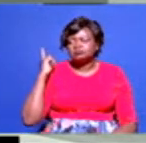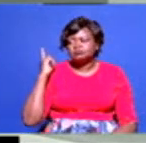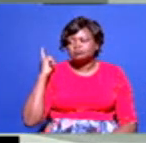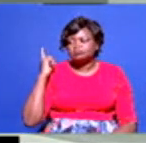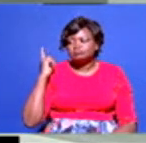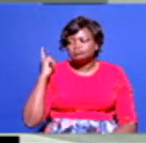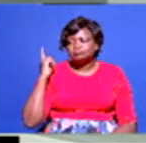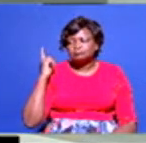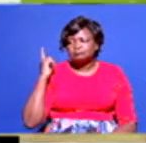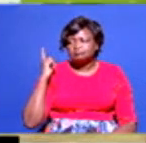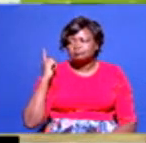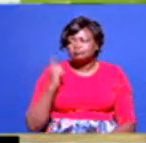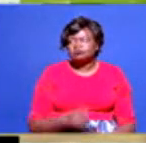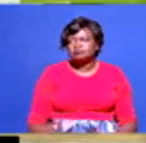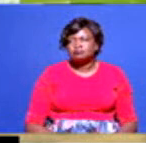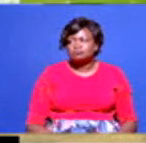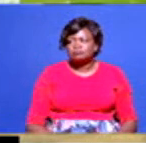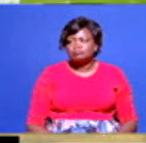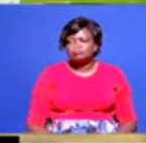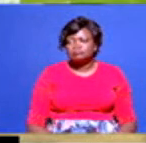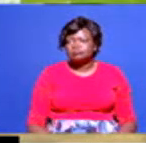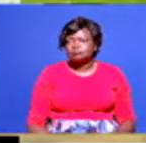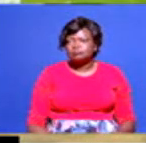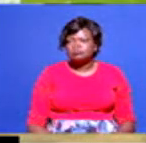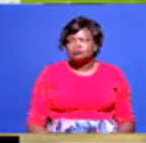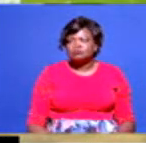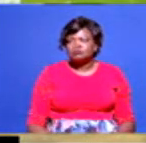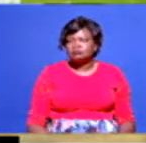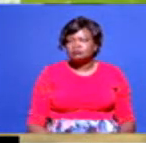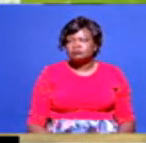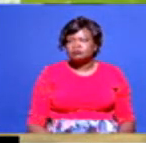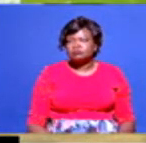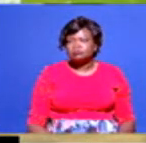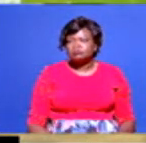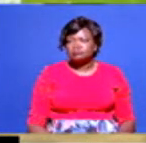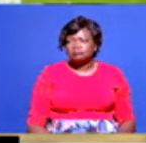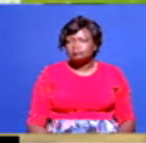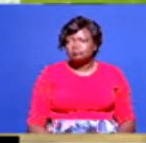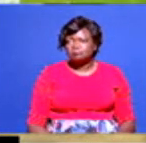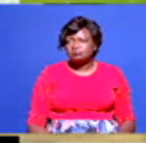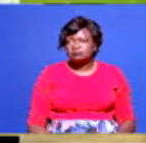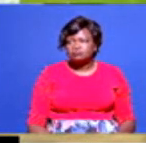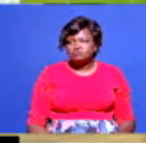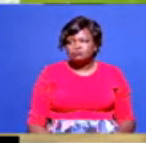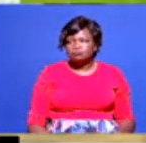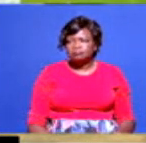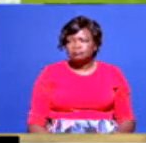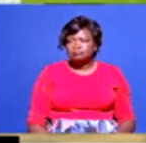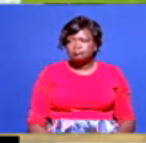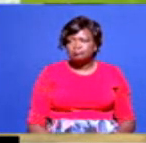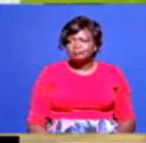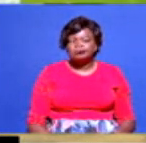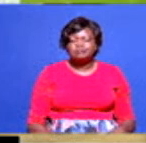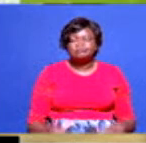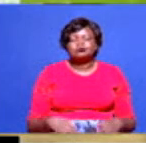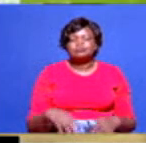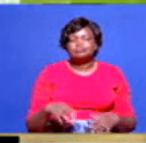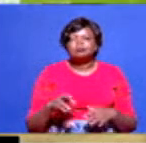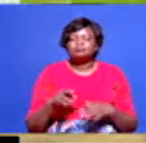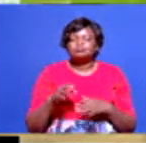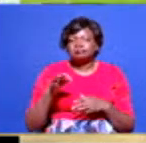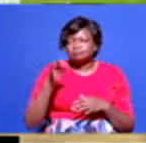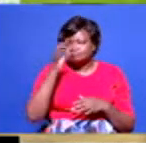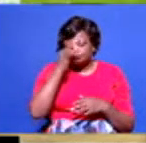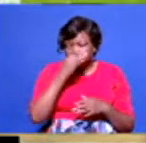Take a look. Poorer today without him. He has laid a solid foundation, a